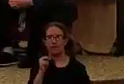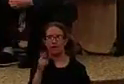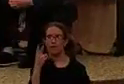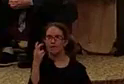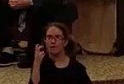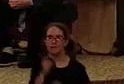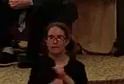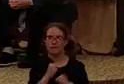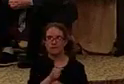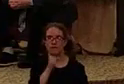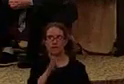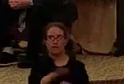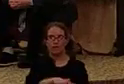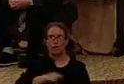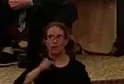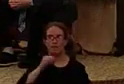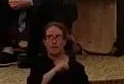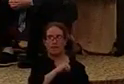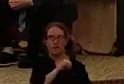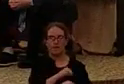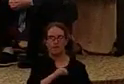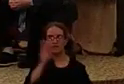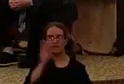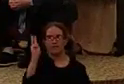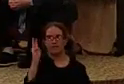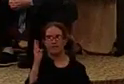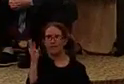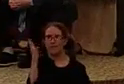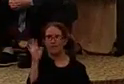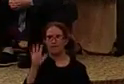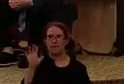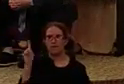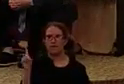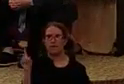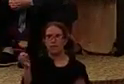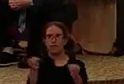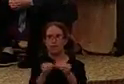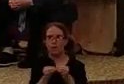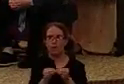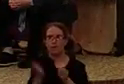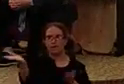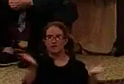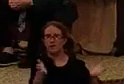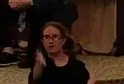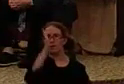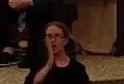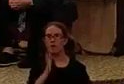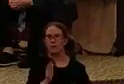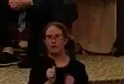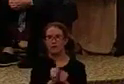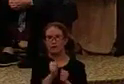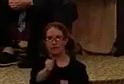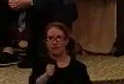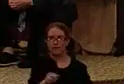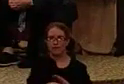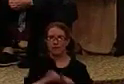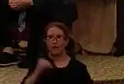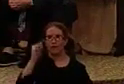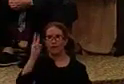Was called to the ministry at 16. Amen. 51 years plus I've served God so far out of